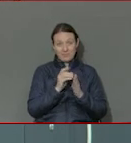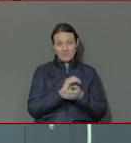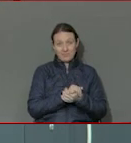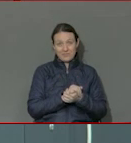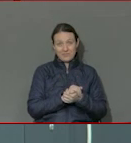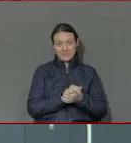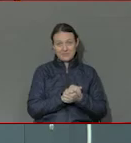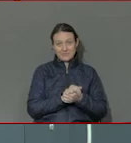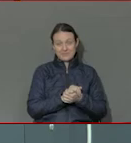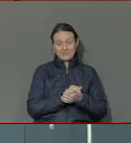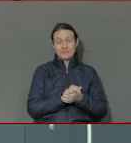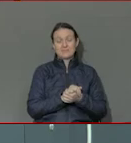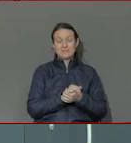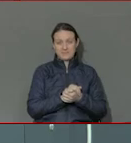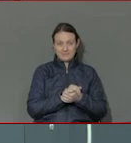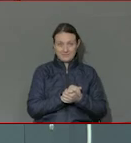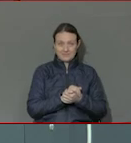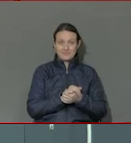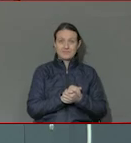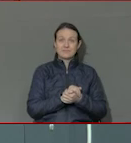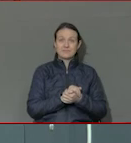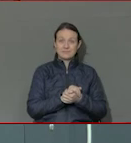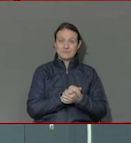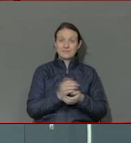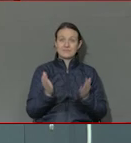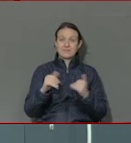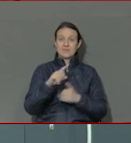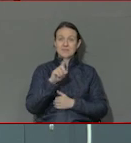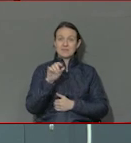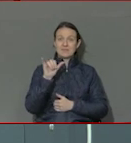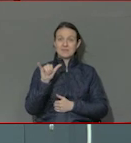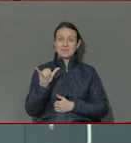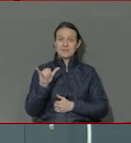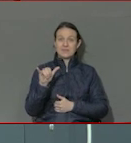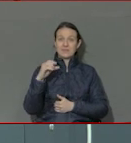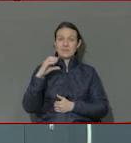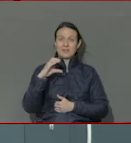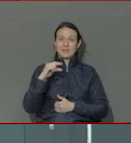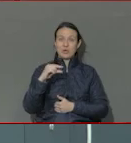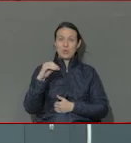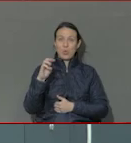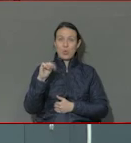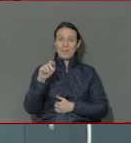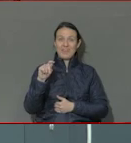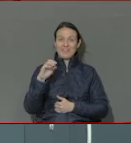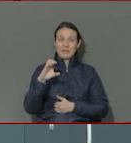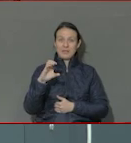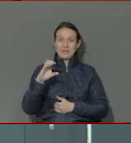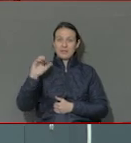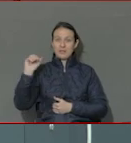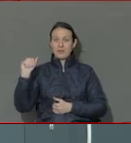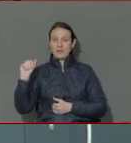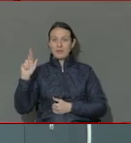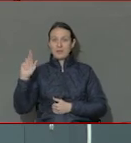speech. Then we also have the zygomatic acts. In humans, the zygomatic